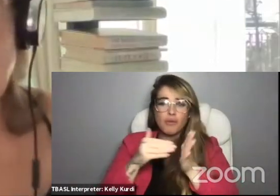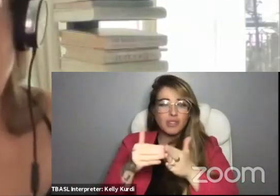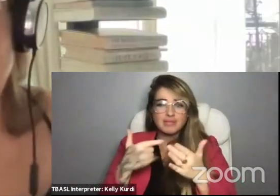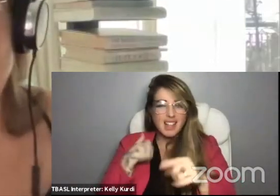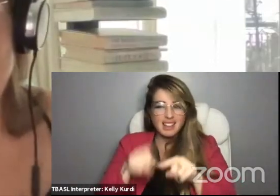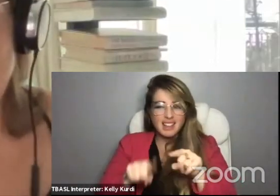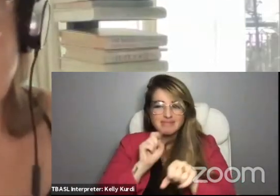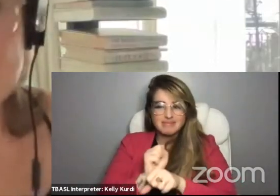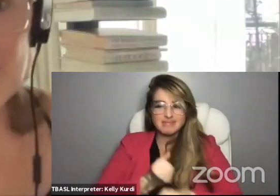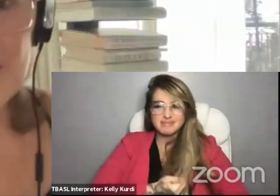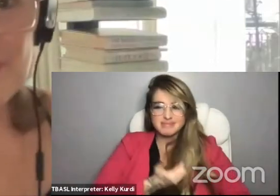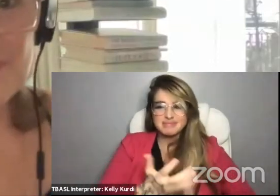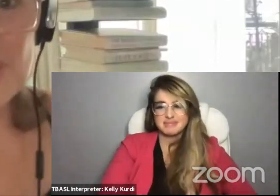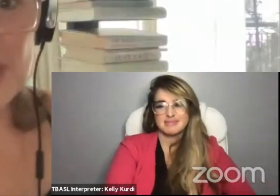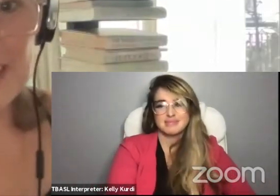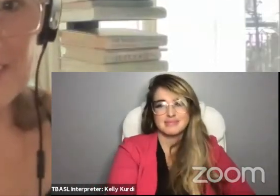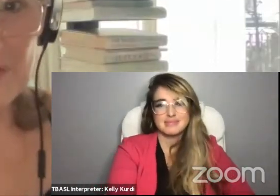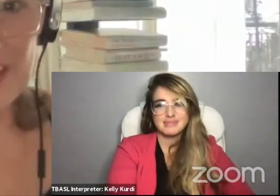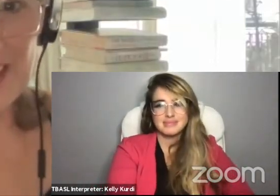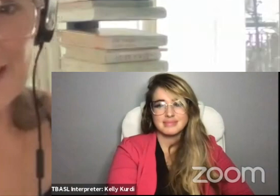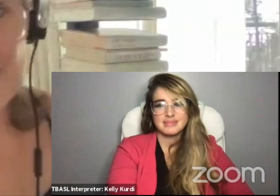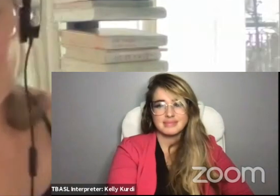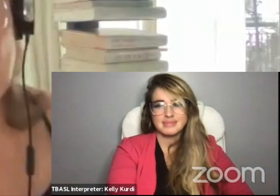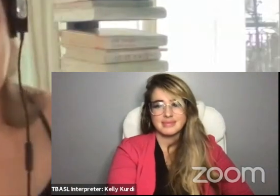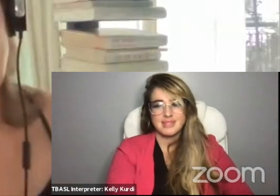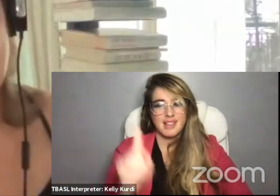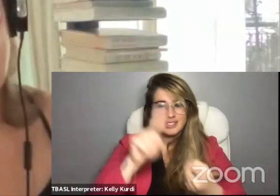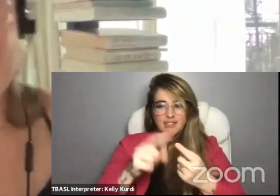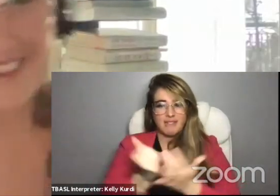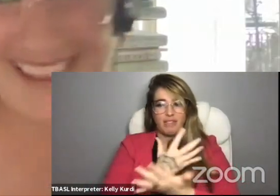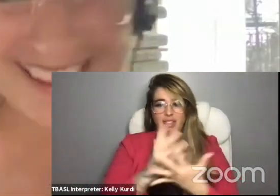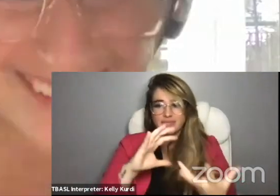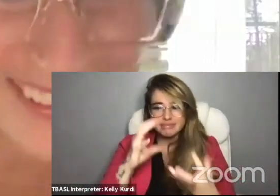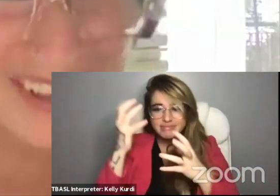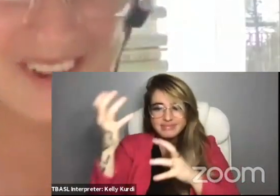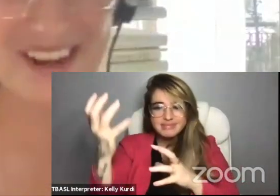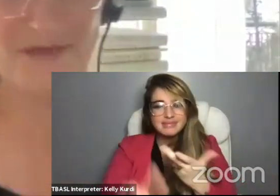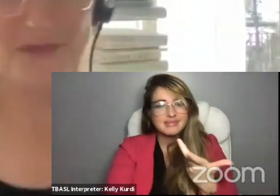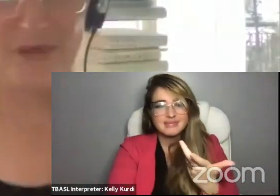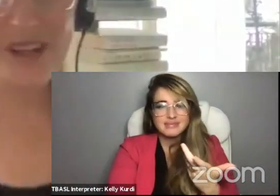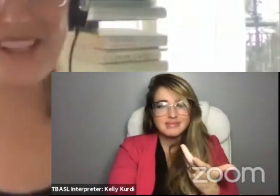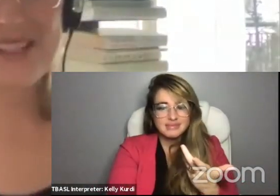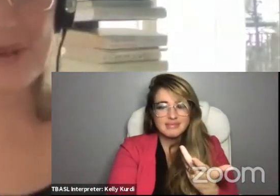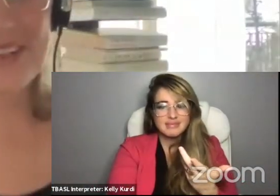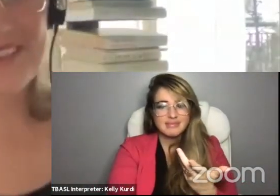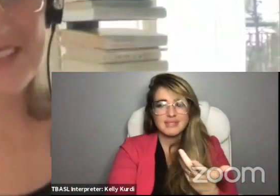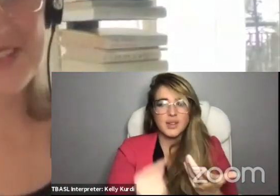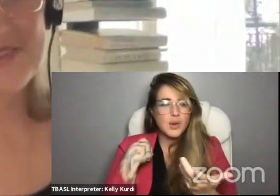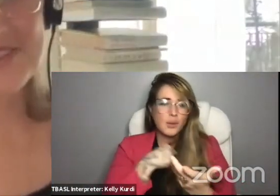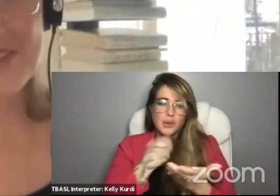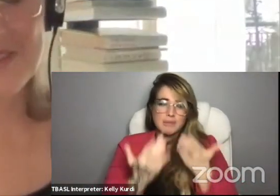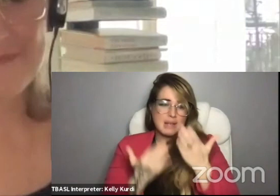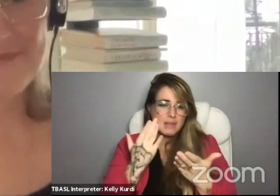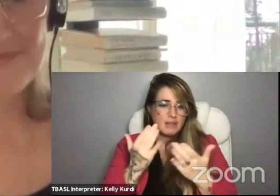producible until shit hits the fan. And then it's like, oh yeah, like, right. We've probably all experienced that